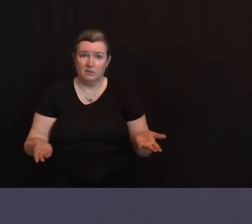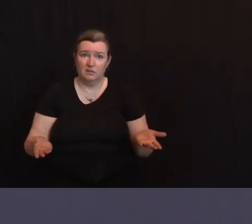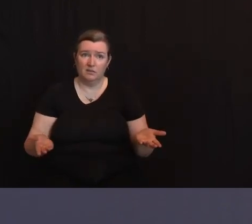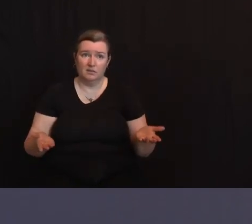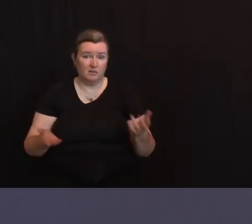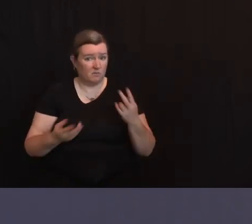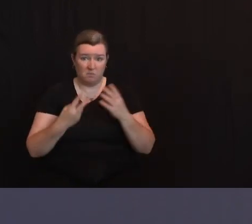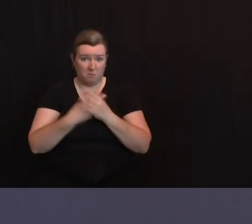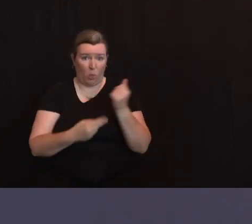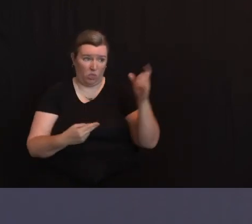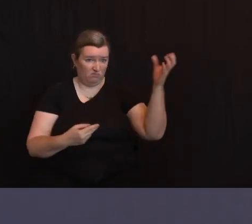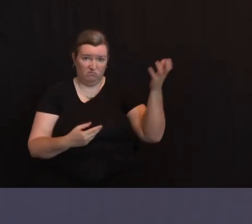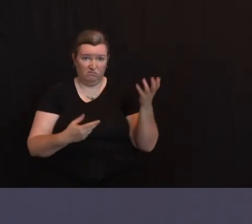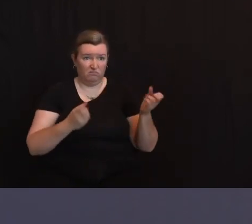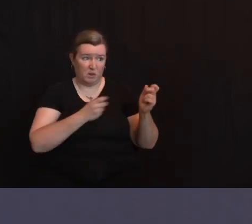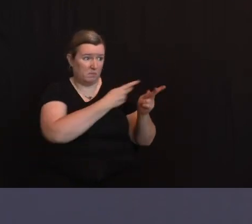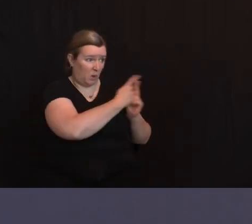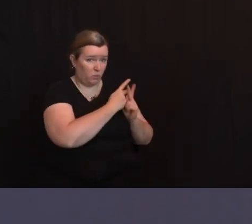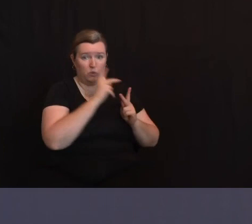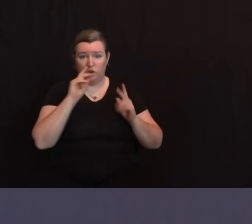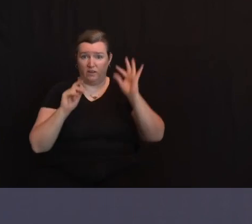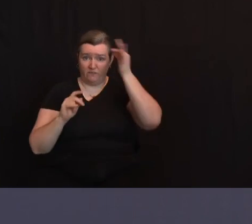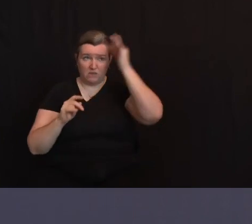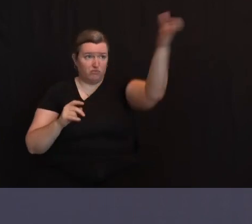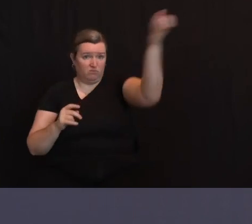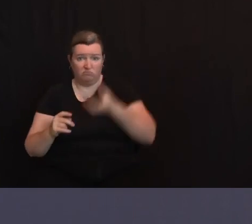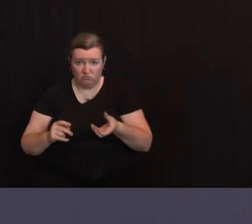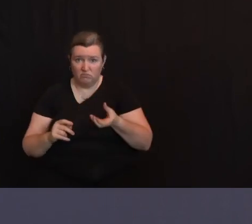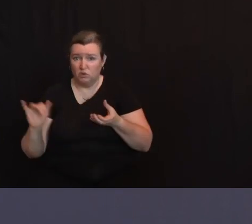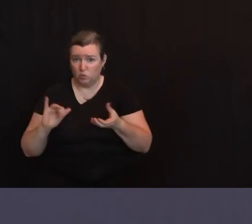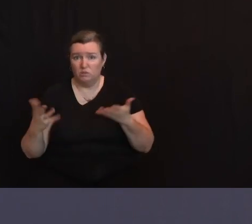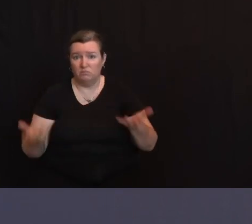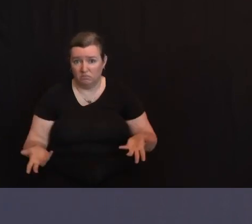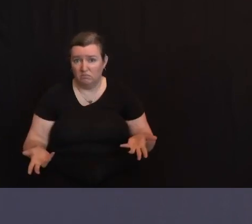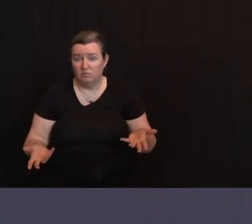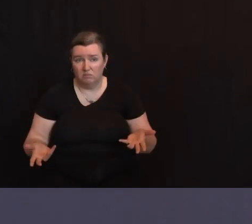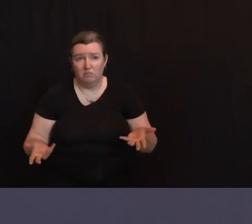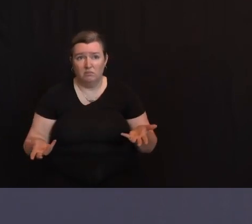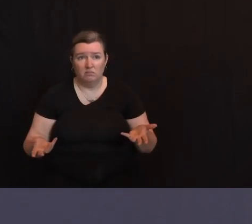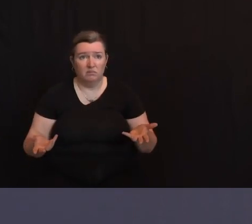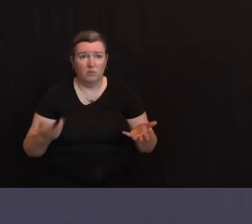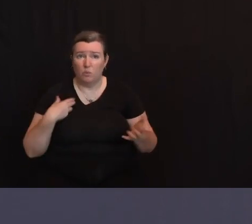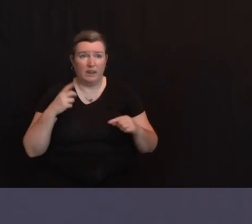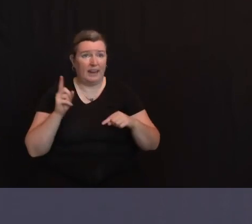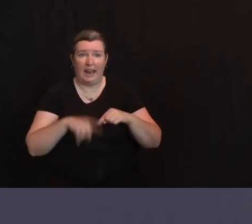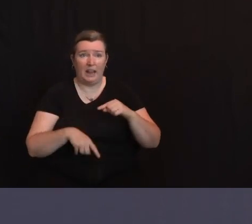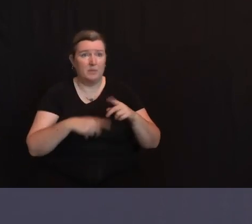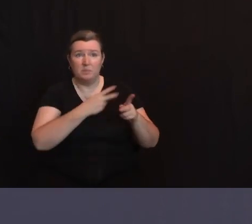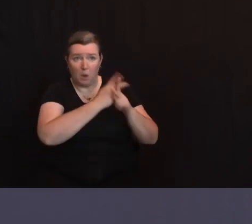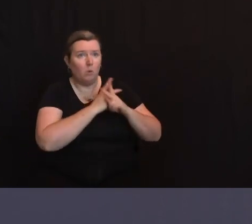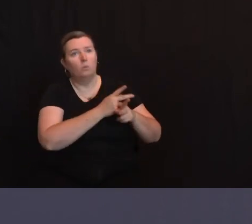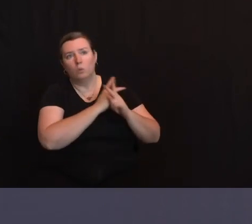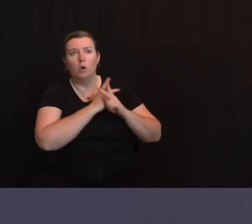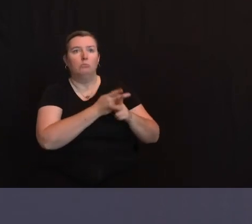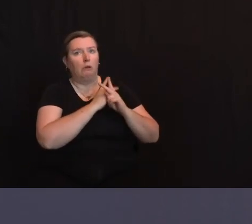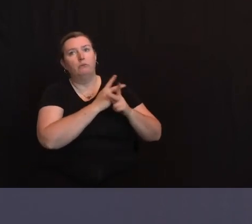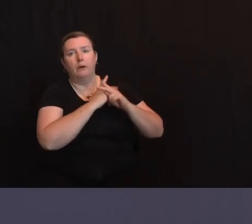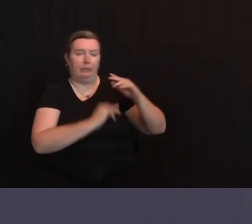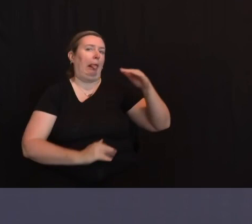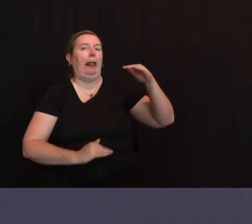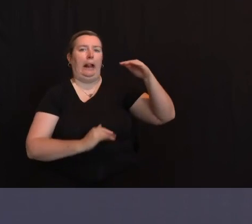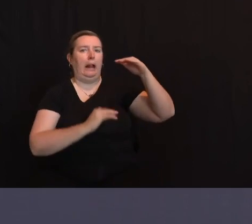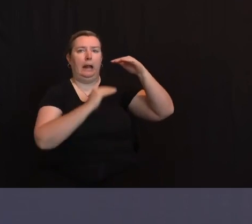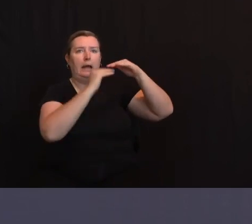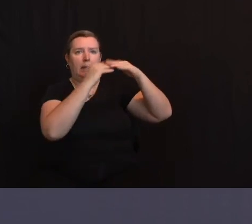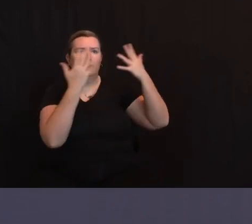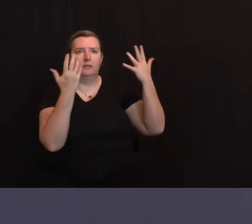it is not as though we are, that we don't have an unlimited ability to borrow. You have to service that borrowing. You got to pay